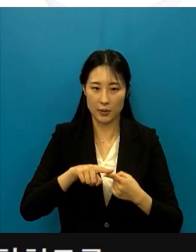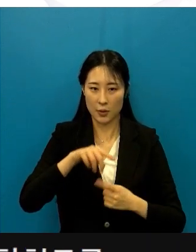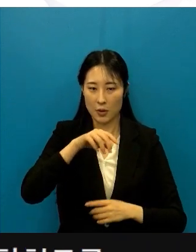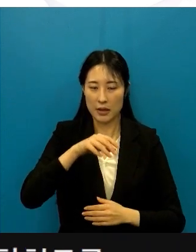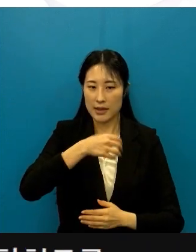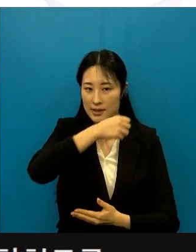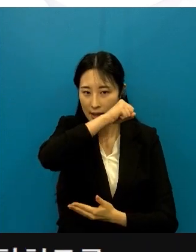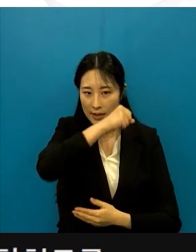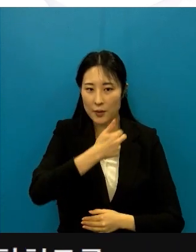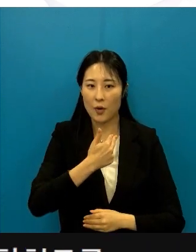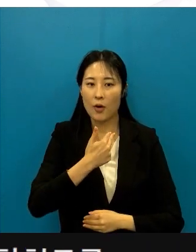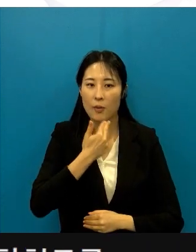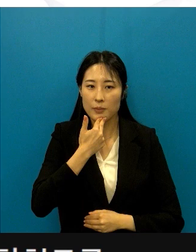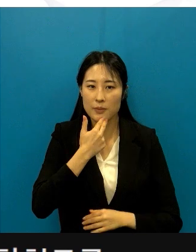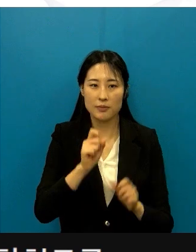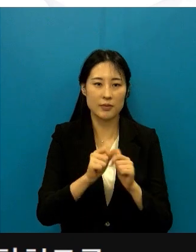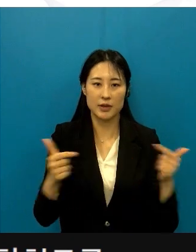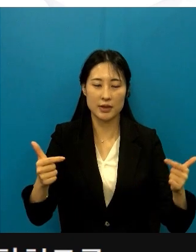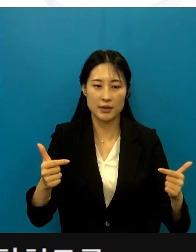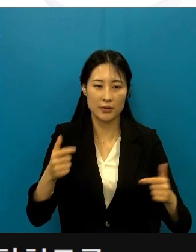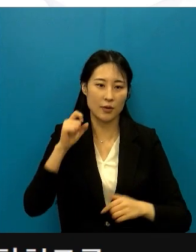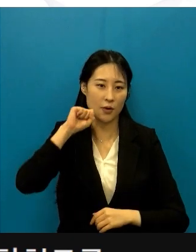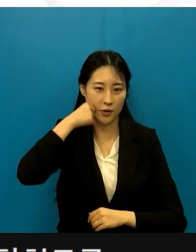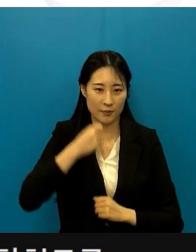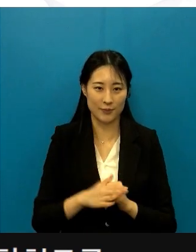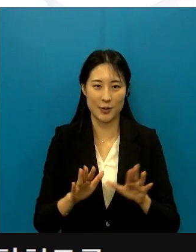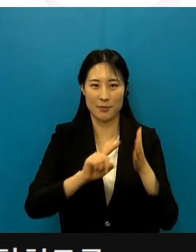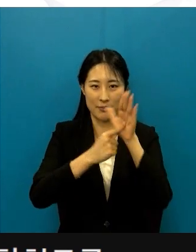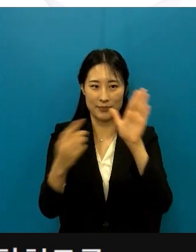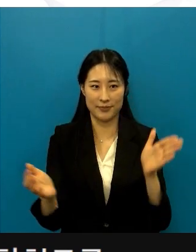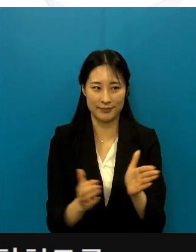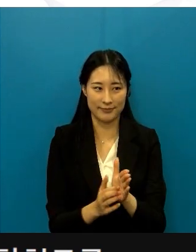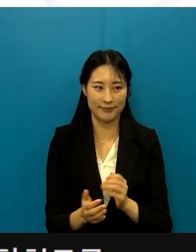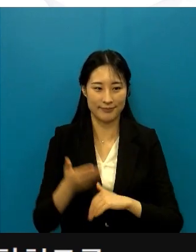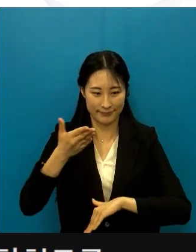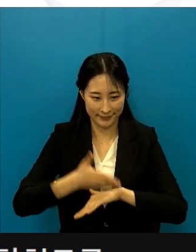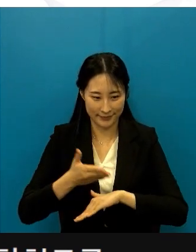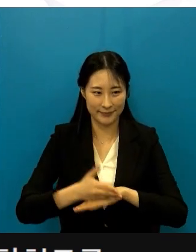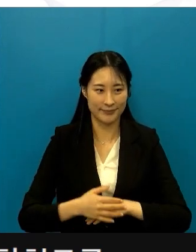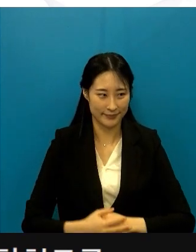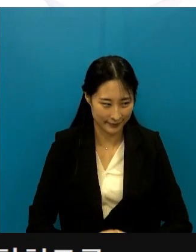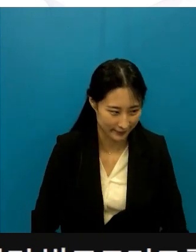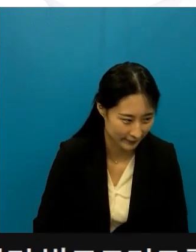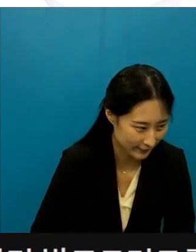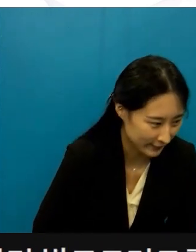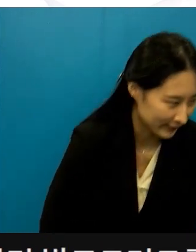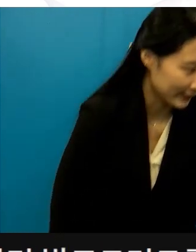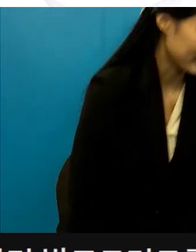is where I will leave it for now. Thank you very much. Thank you.